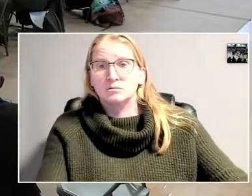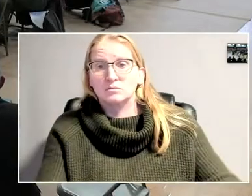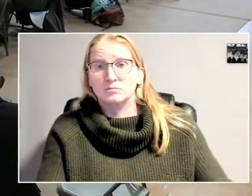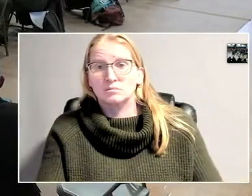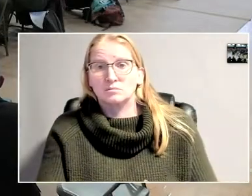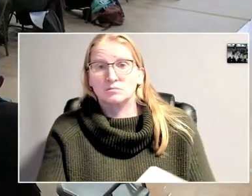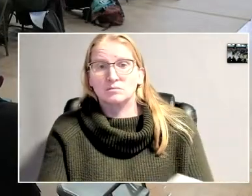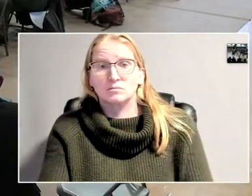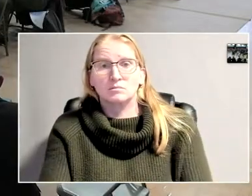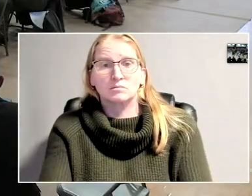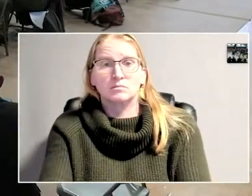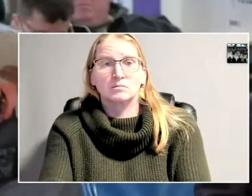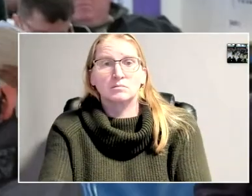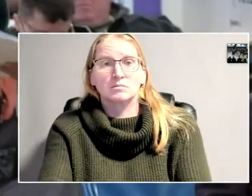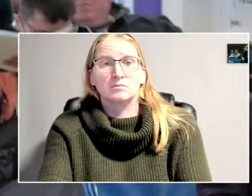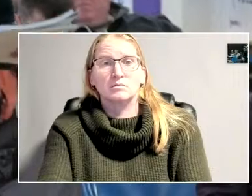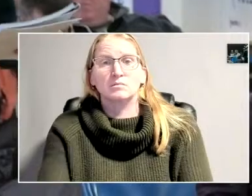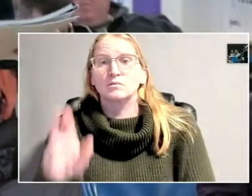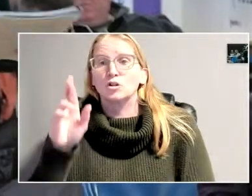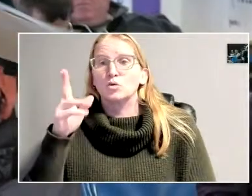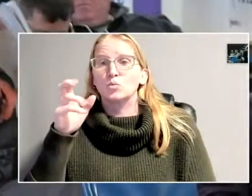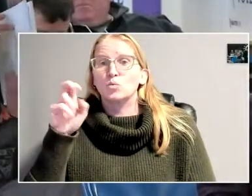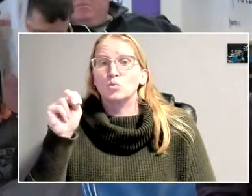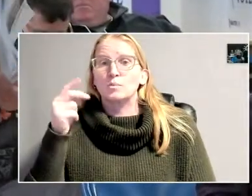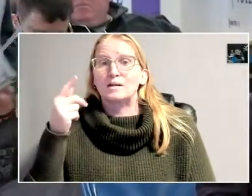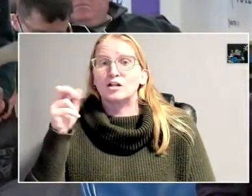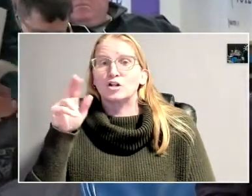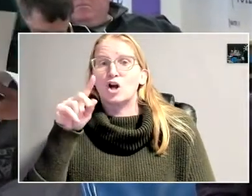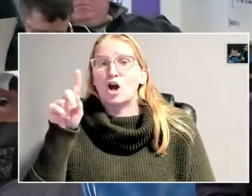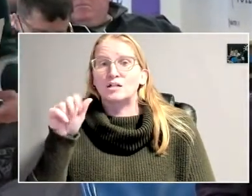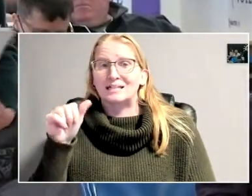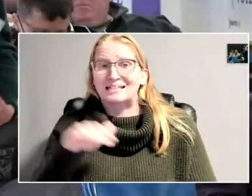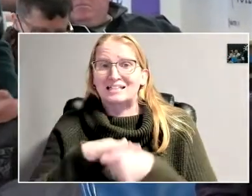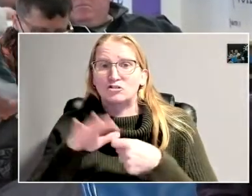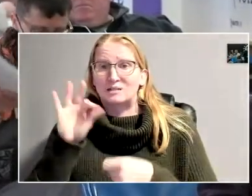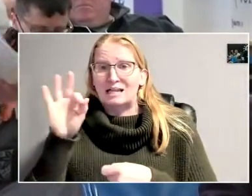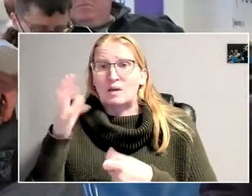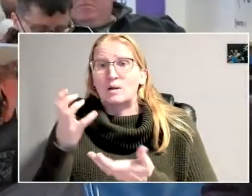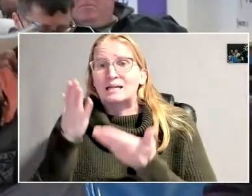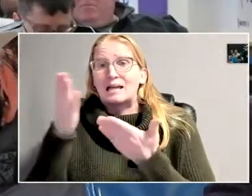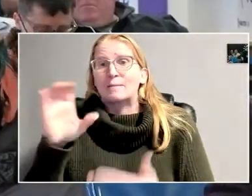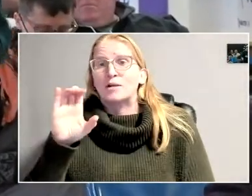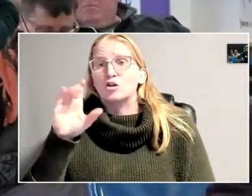Ruben Garza uh District 9 I would like to nominate Christina Ena